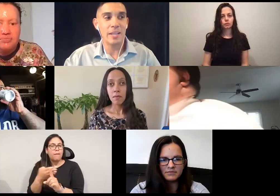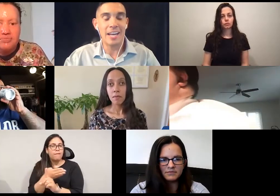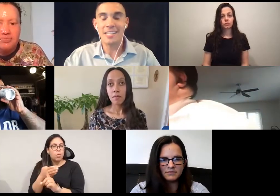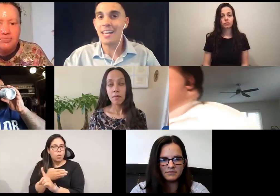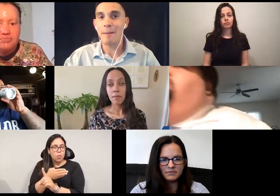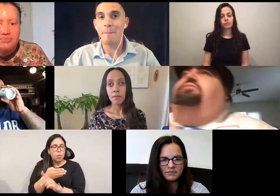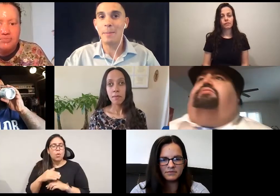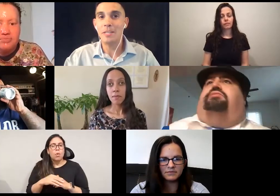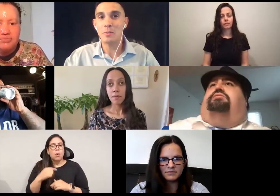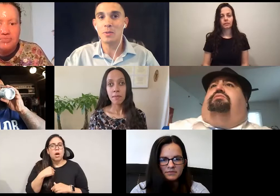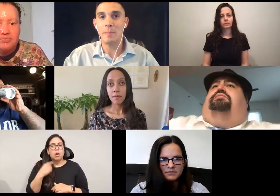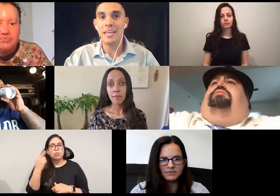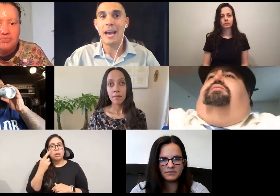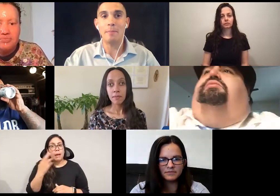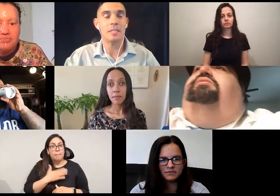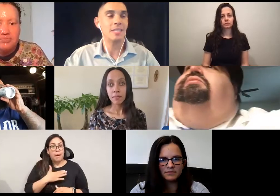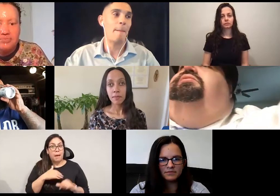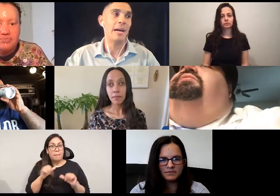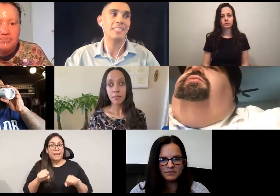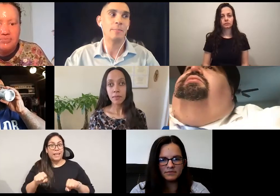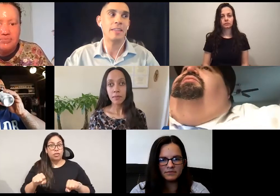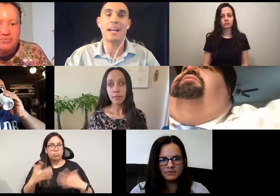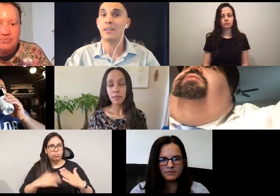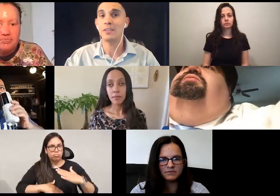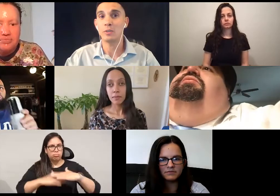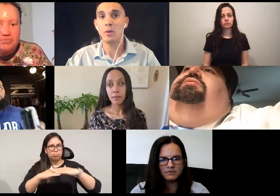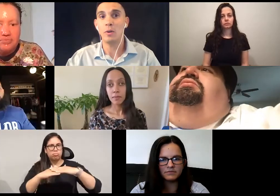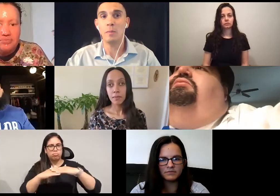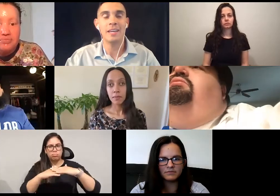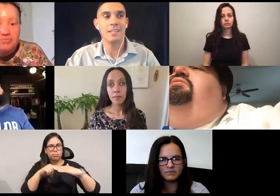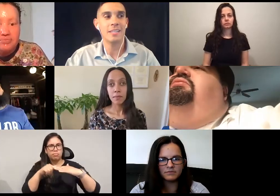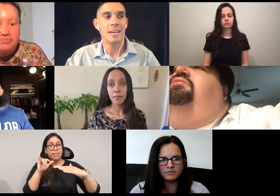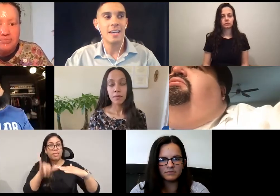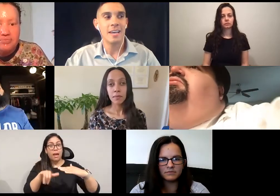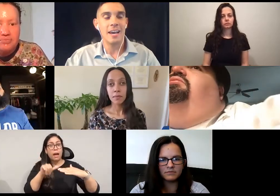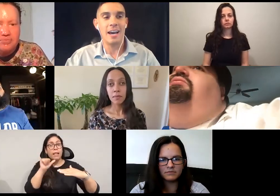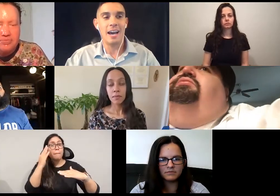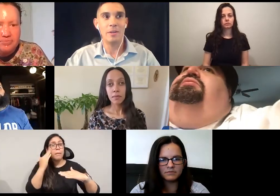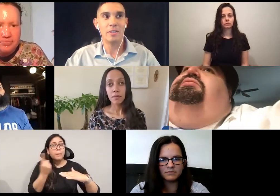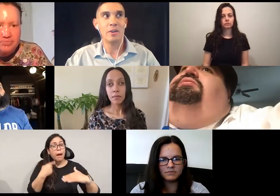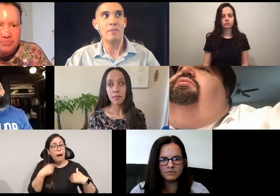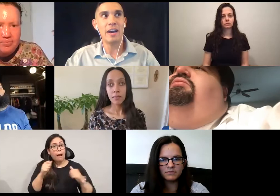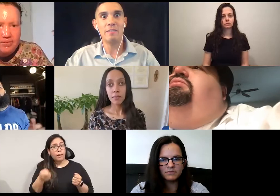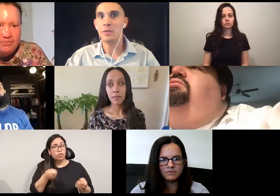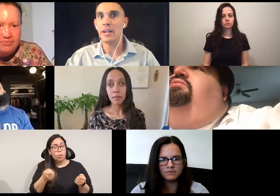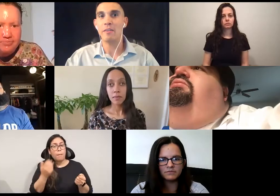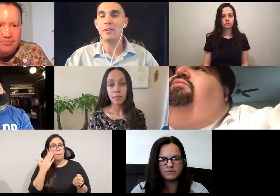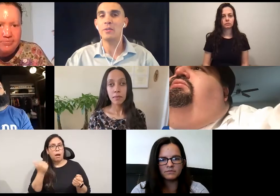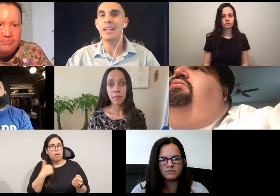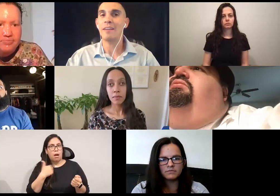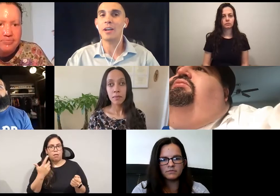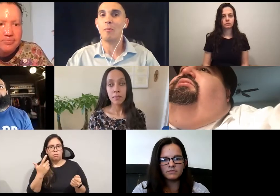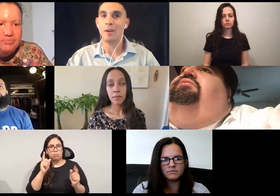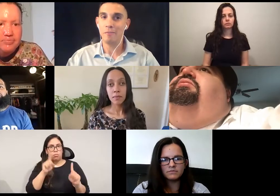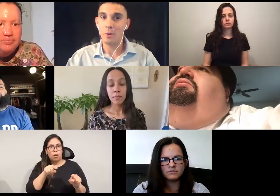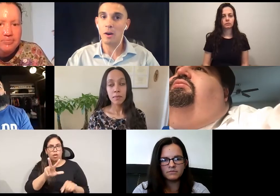I realized that my potential was going to be capped, not by something that I could control, because I went to 35 straight interviews